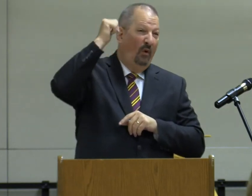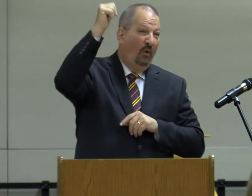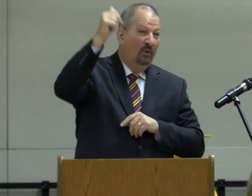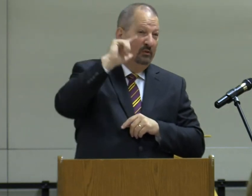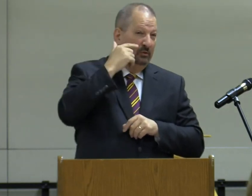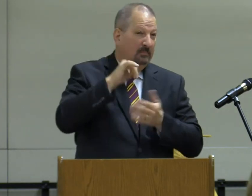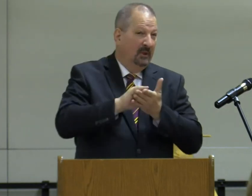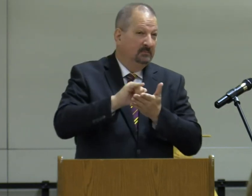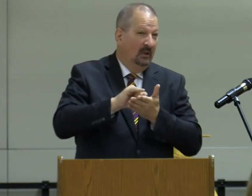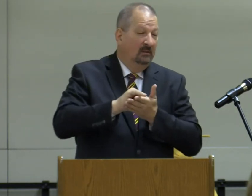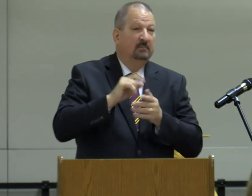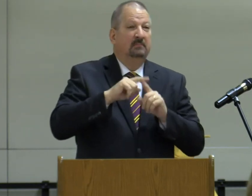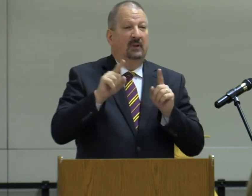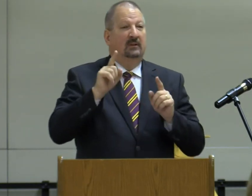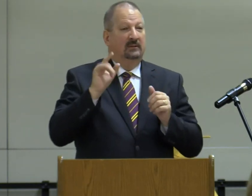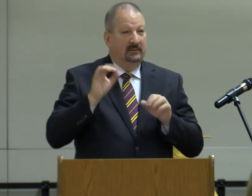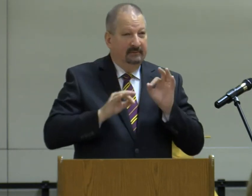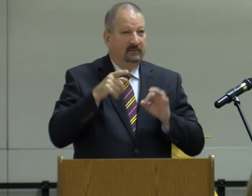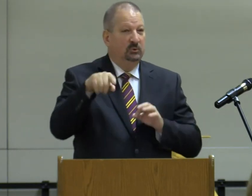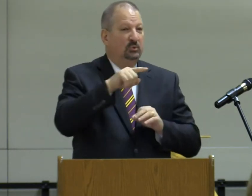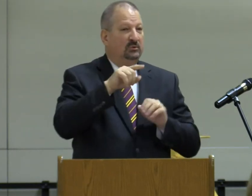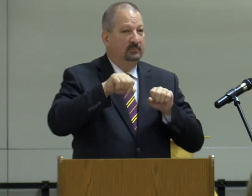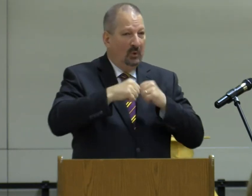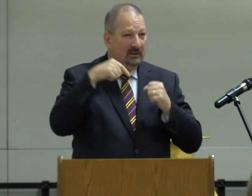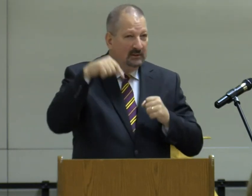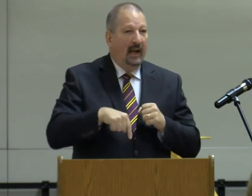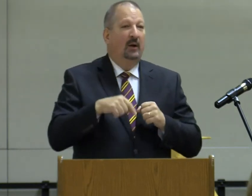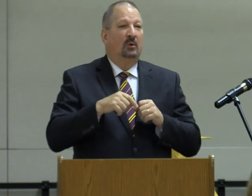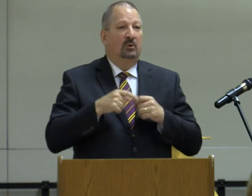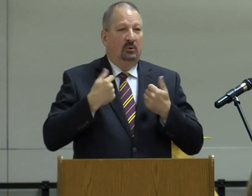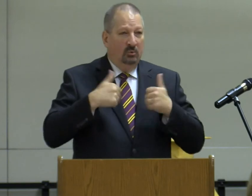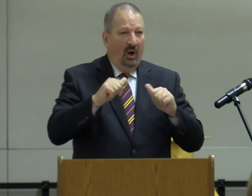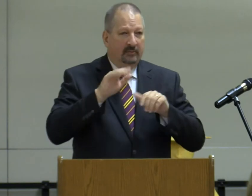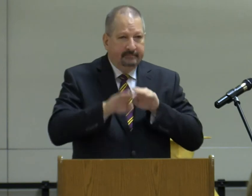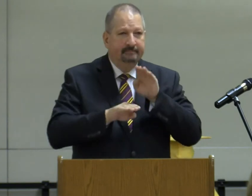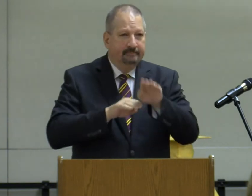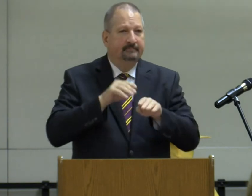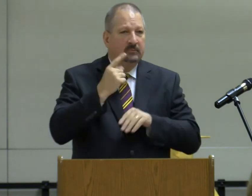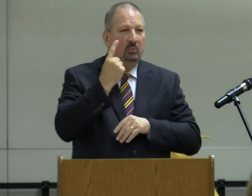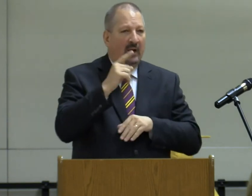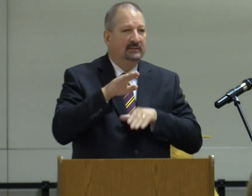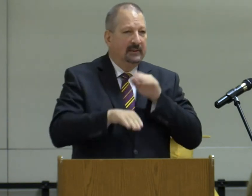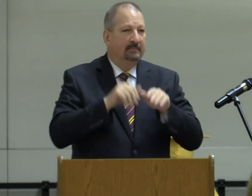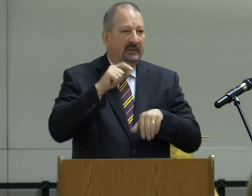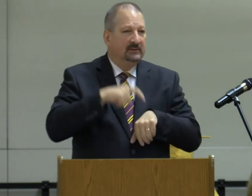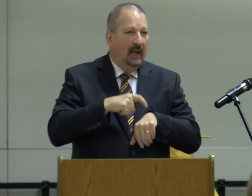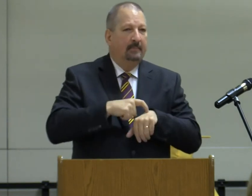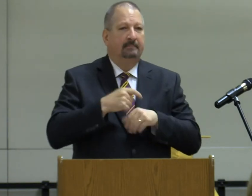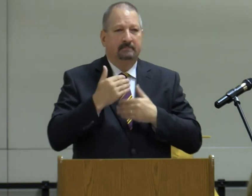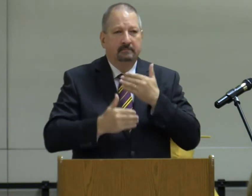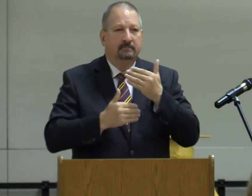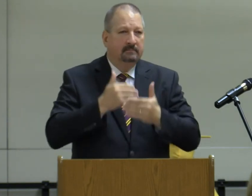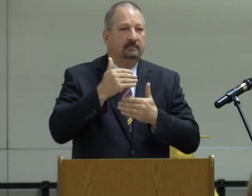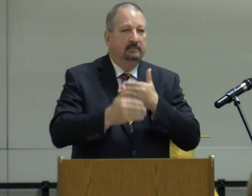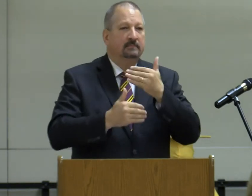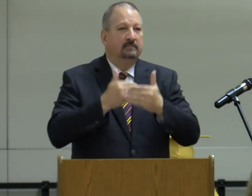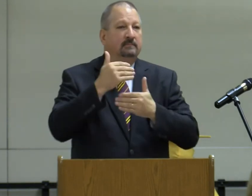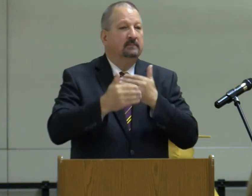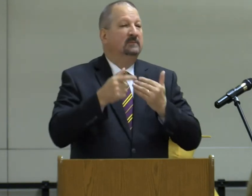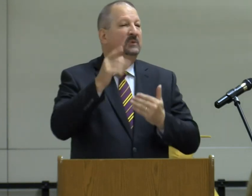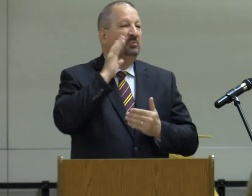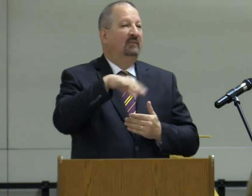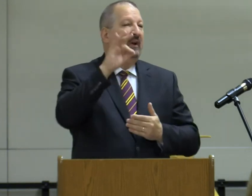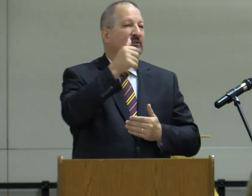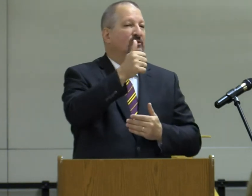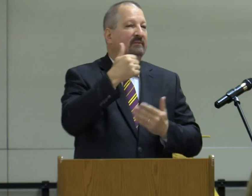is at the top of the mountain and that's a far way that sometimes seems impossible. But if you break it down one step at a time